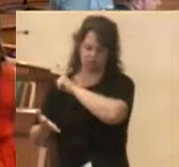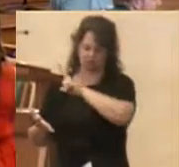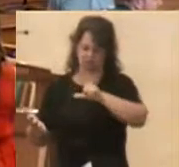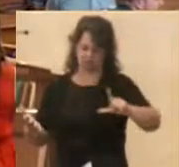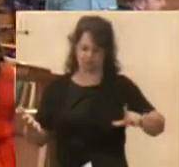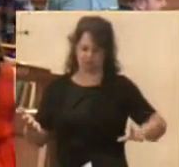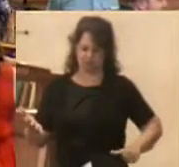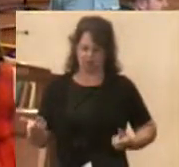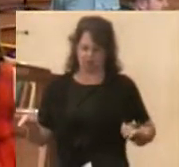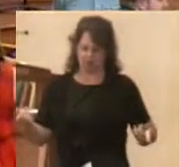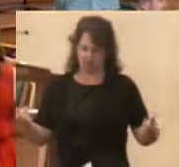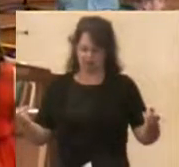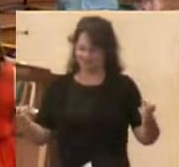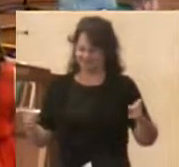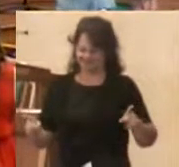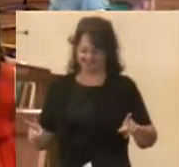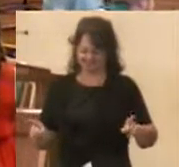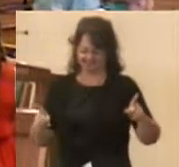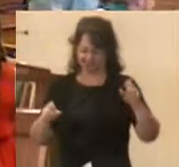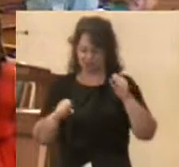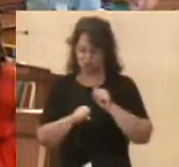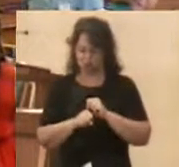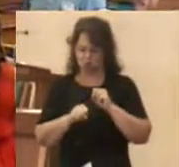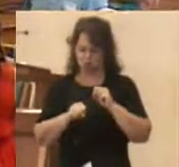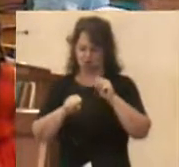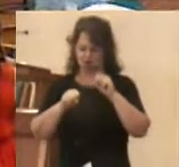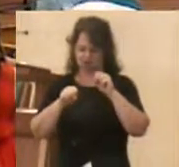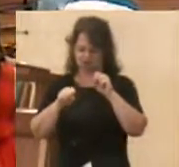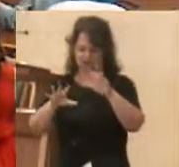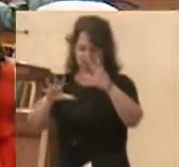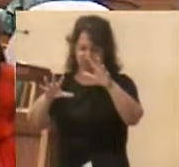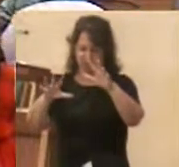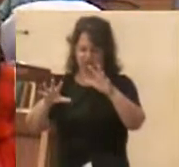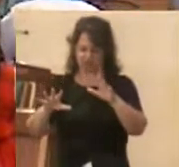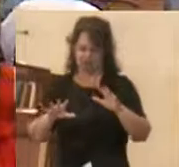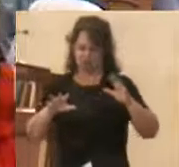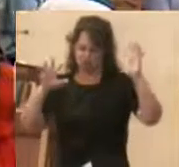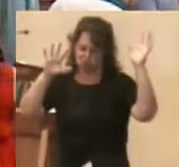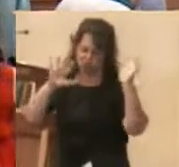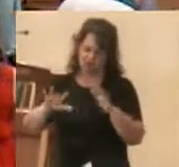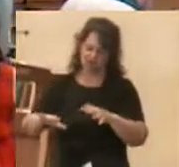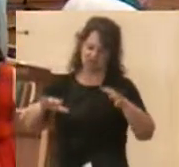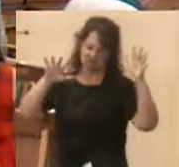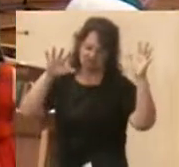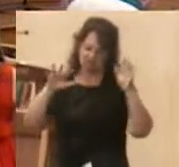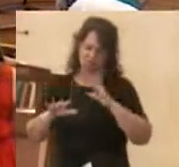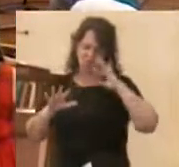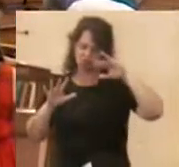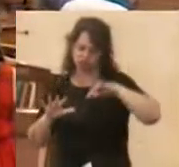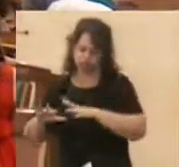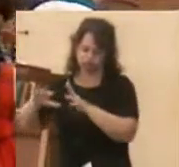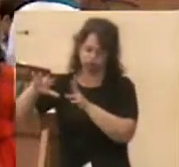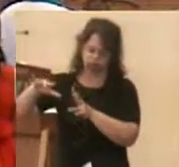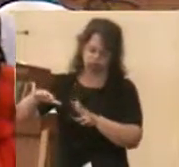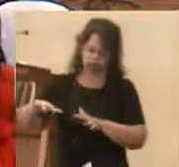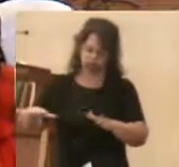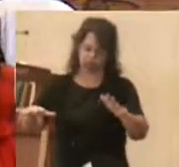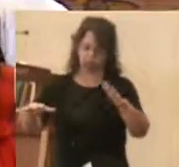the flood, you walk out and meet me, and you let me walk on water.